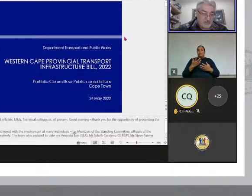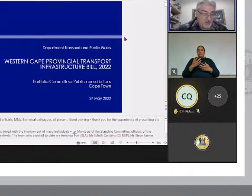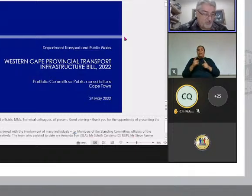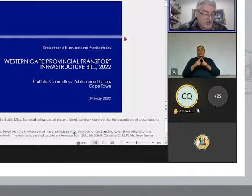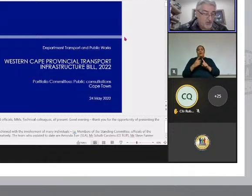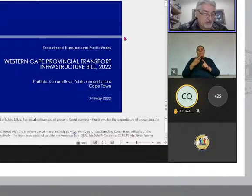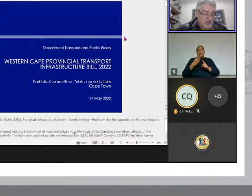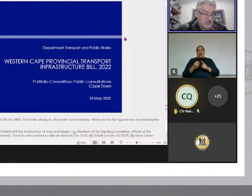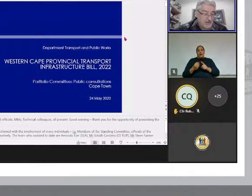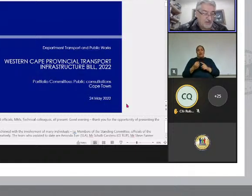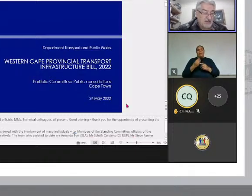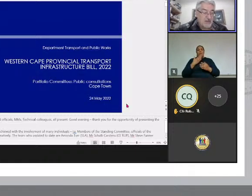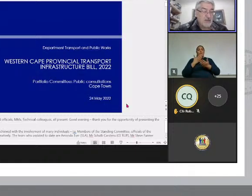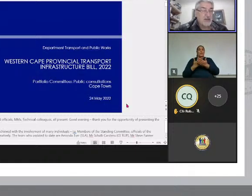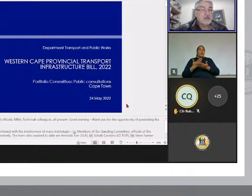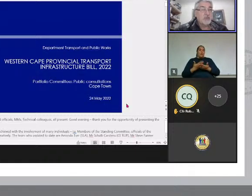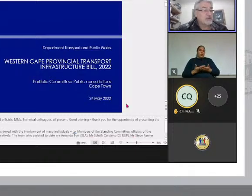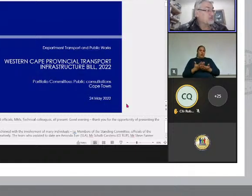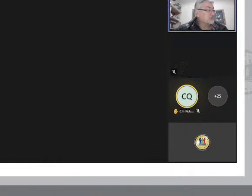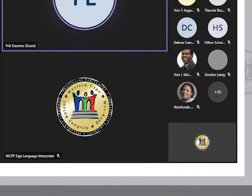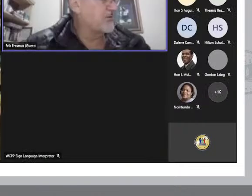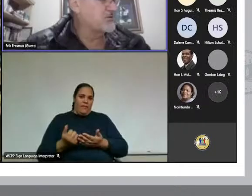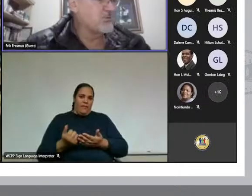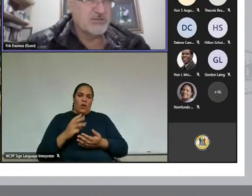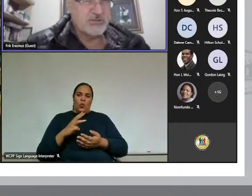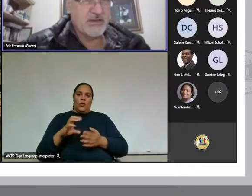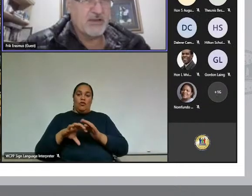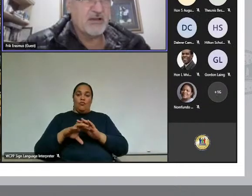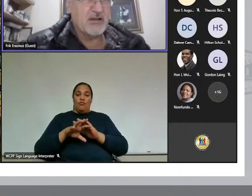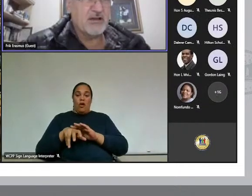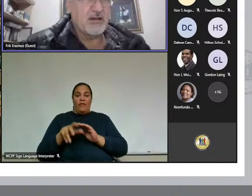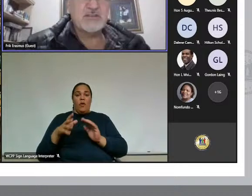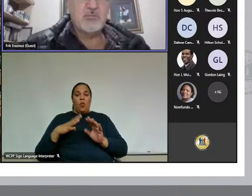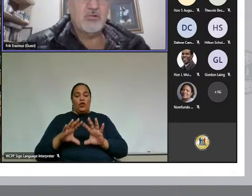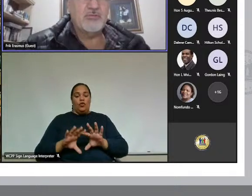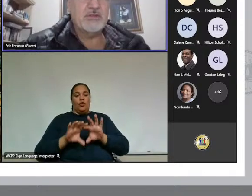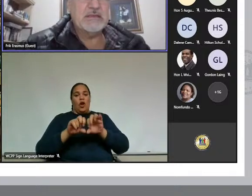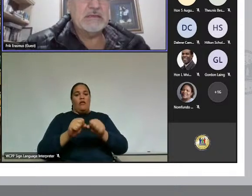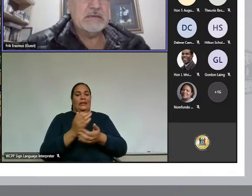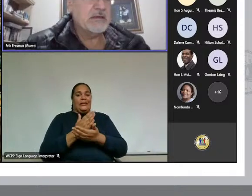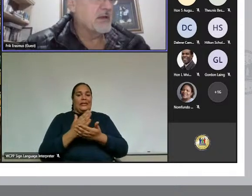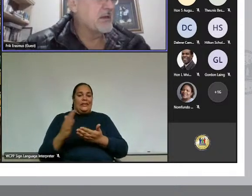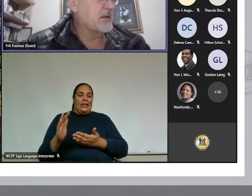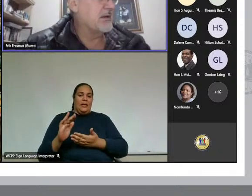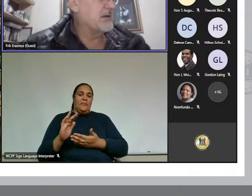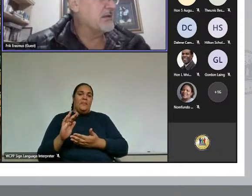also this proposal that the Western Province wants to take over some of the